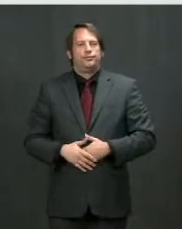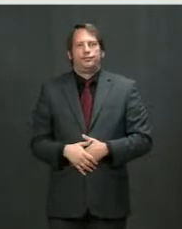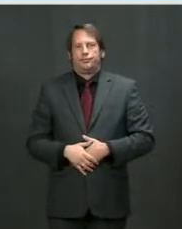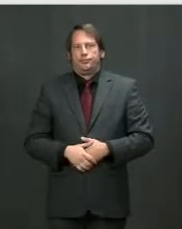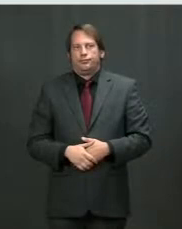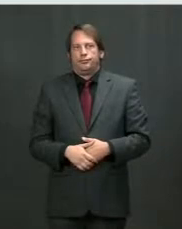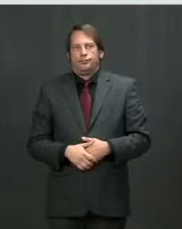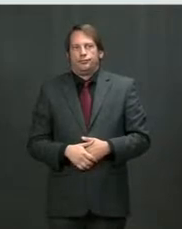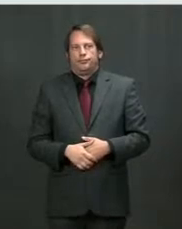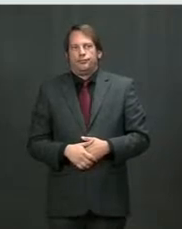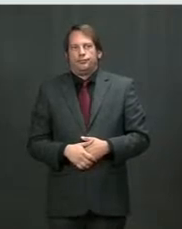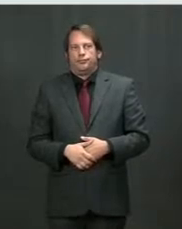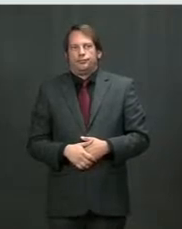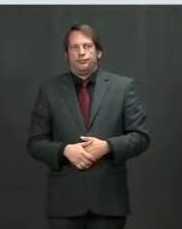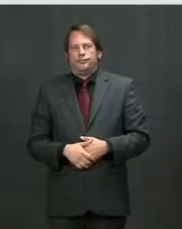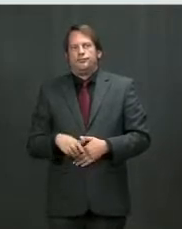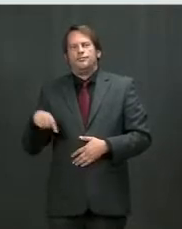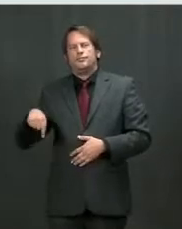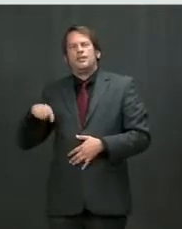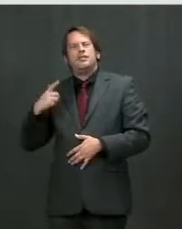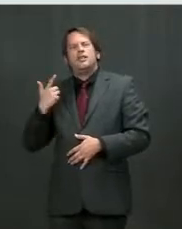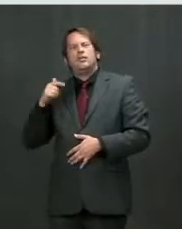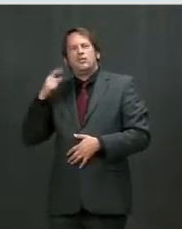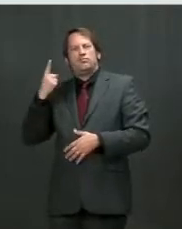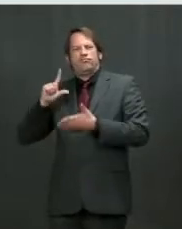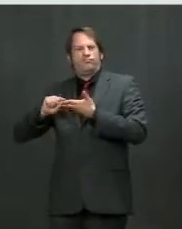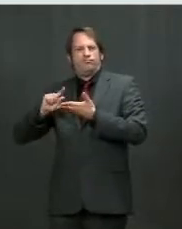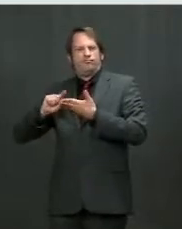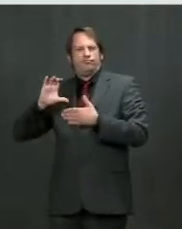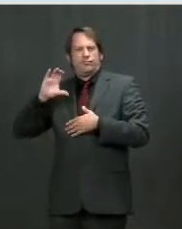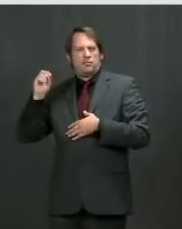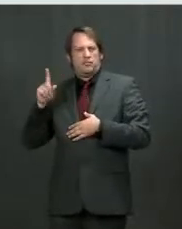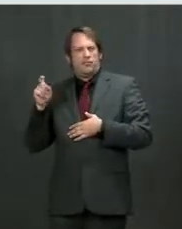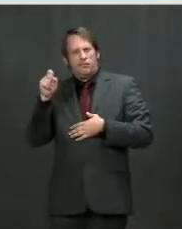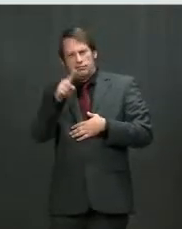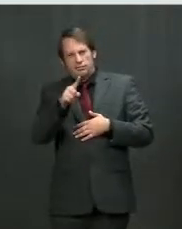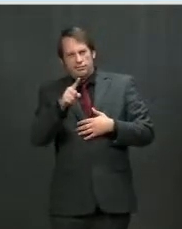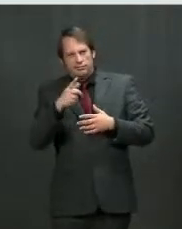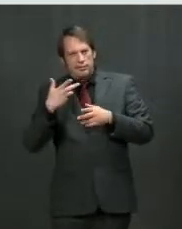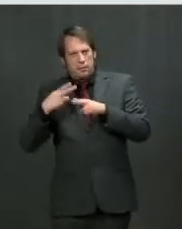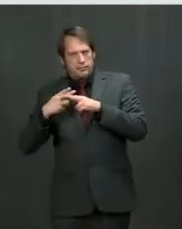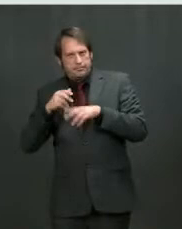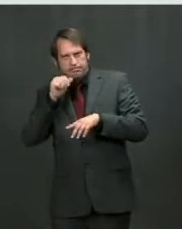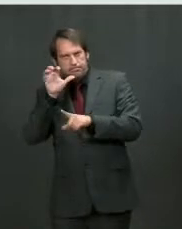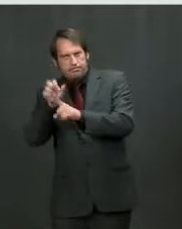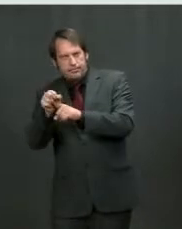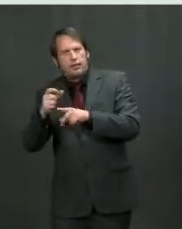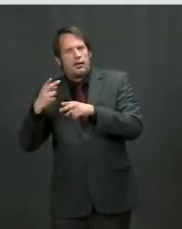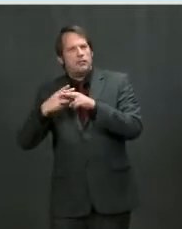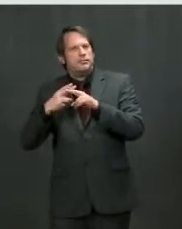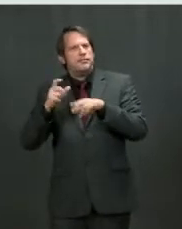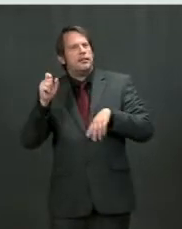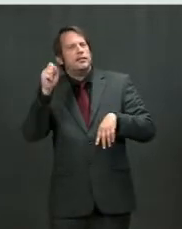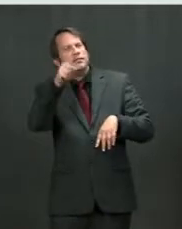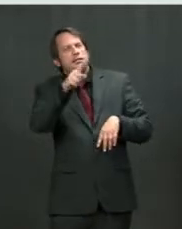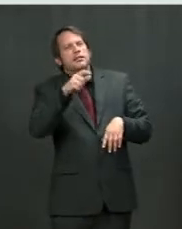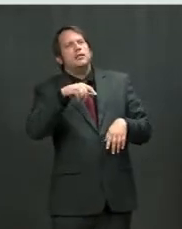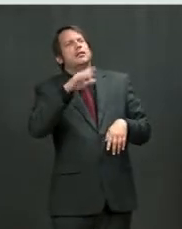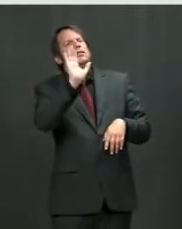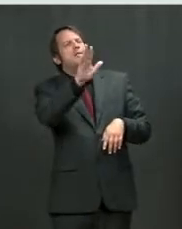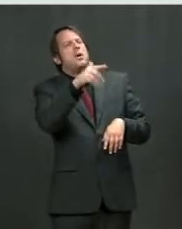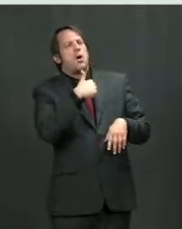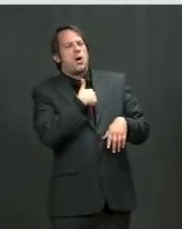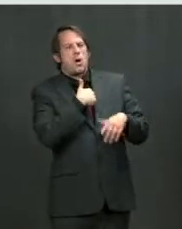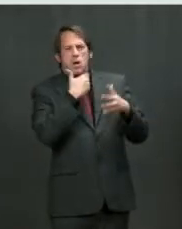Thanks for taking my question. Michigan's COVID-19 case rate leads the nation, and this surge is filling hospitals here once